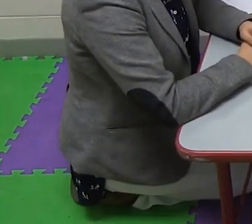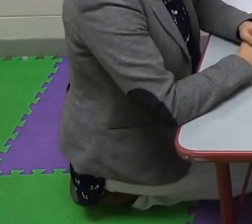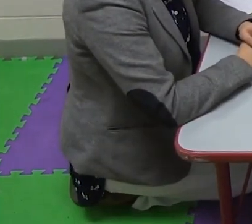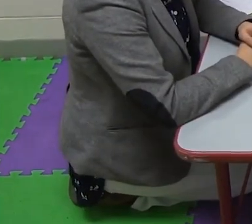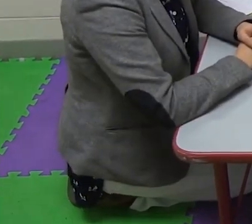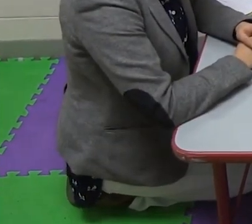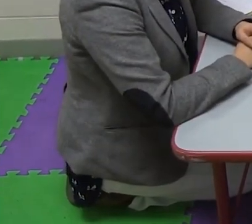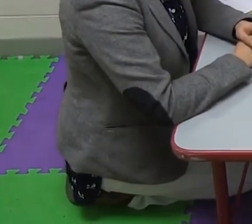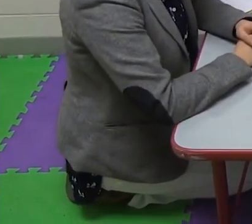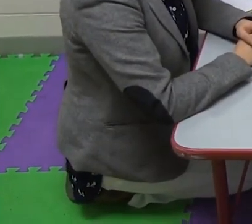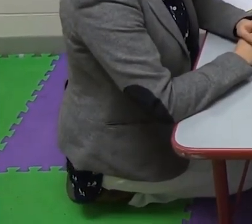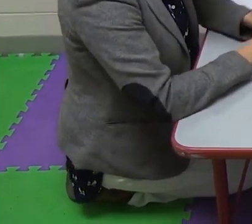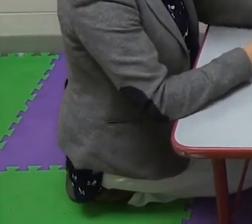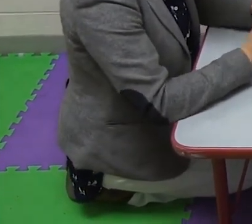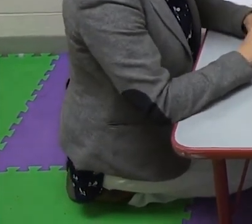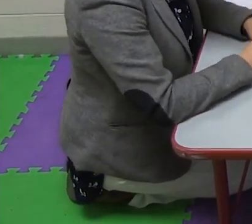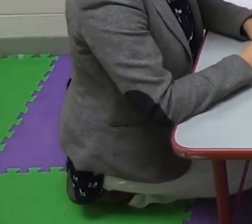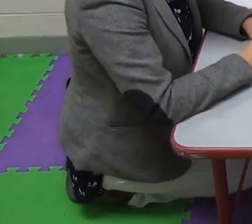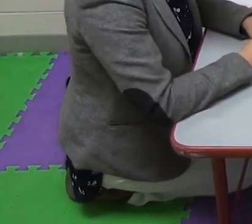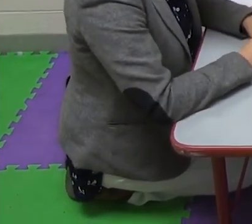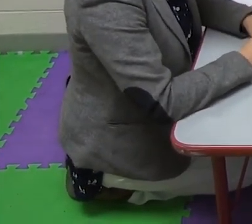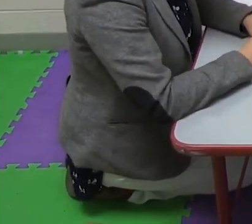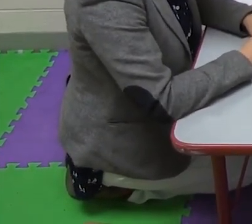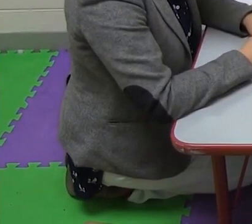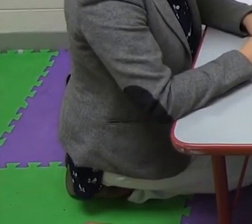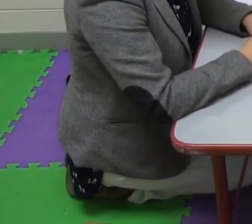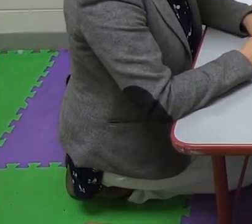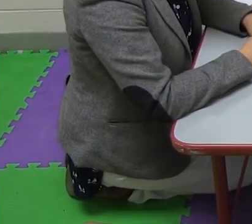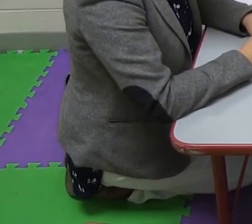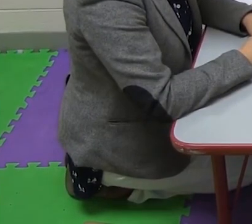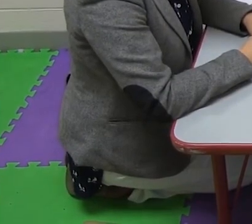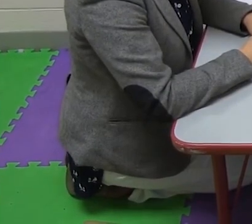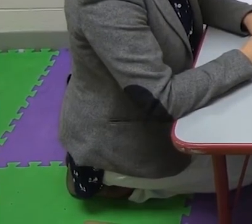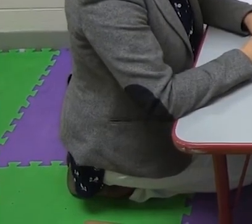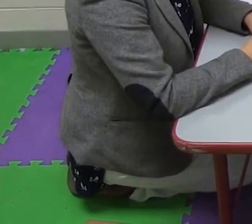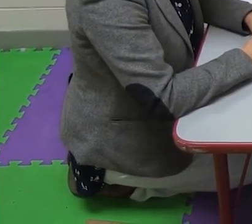bells. No. Which one? No.